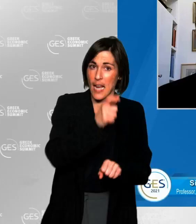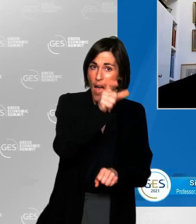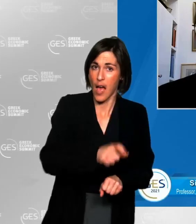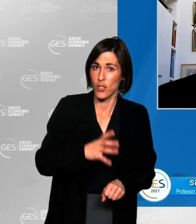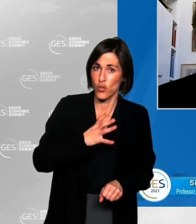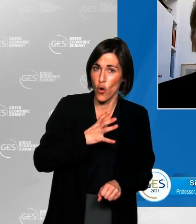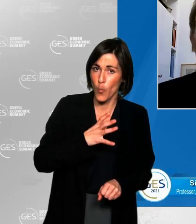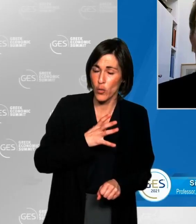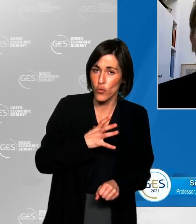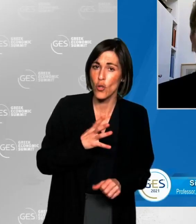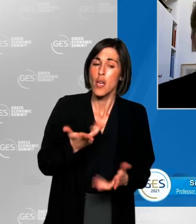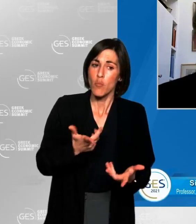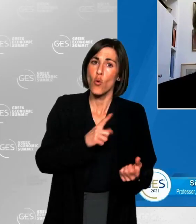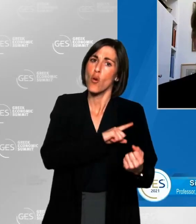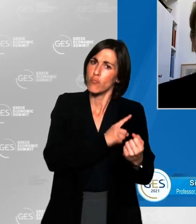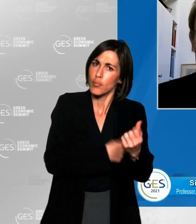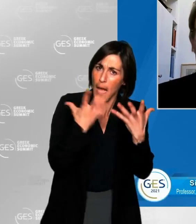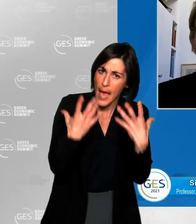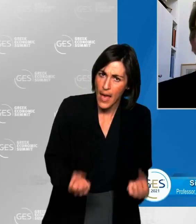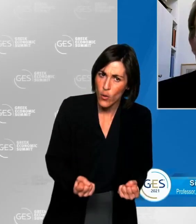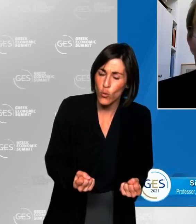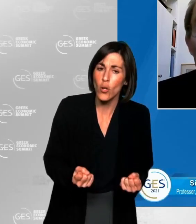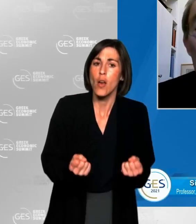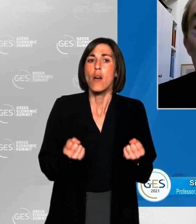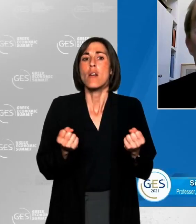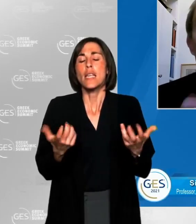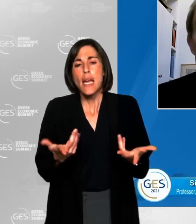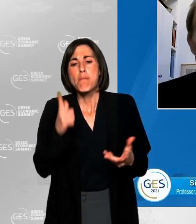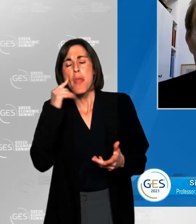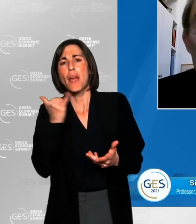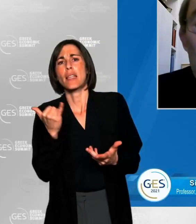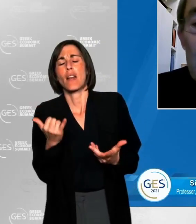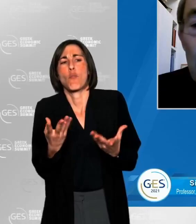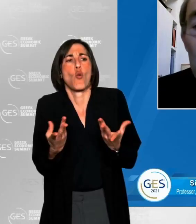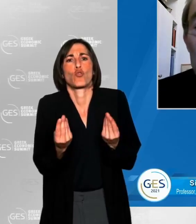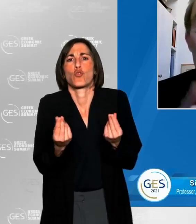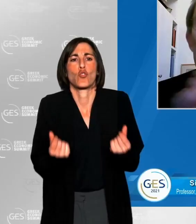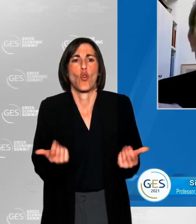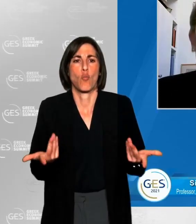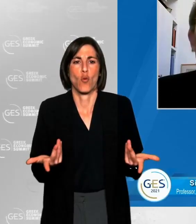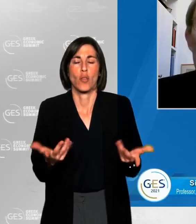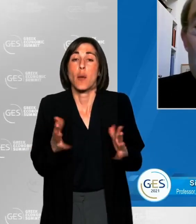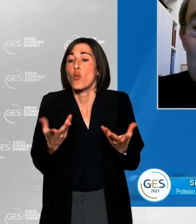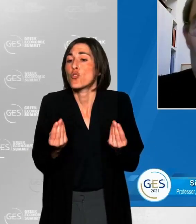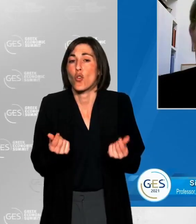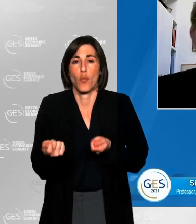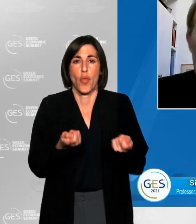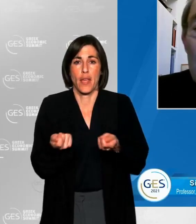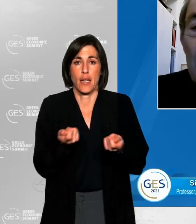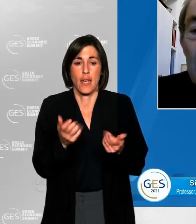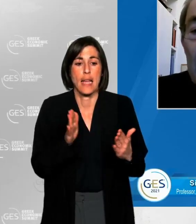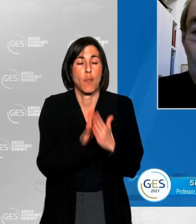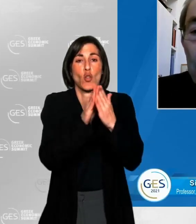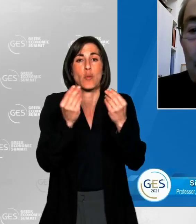don't know exactly how we could manage it. Now, what could companies do in this context? And this is very important.